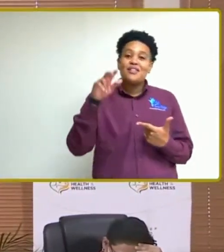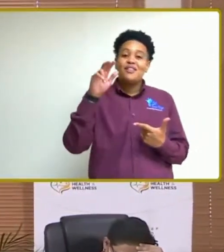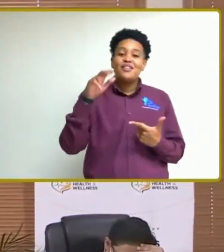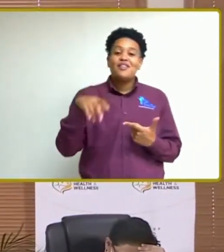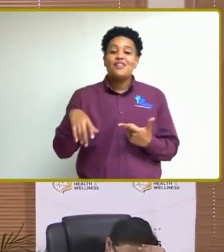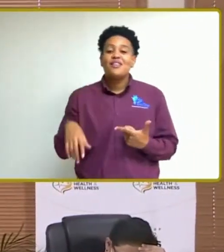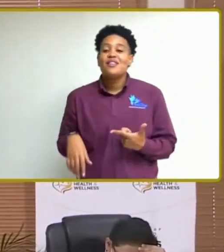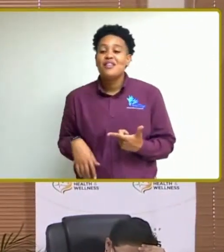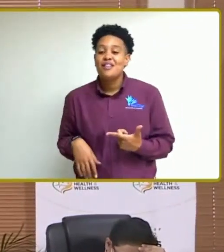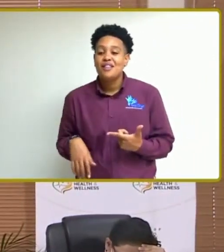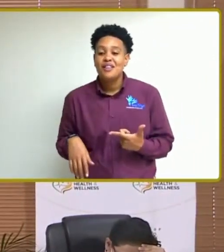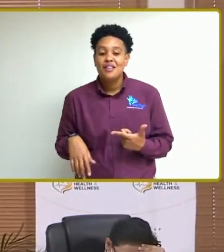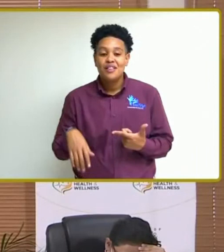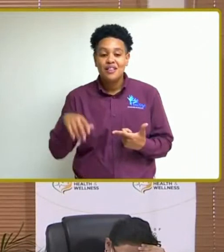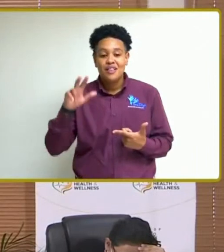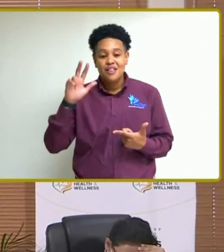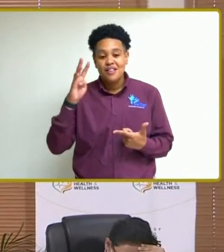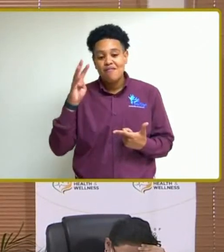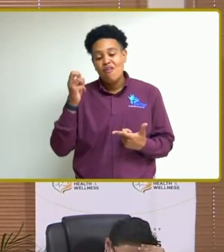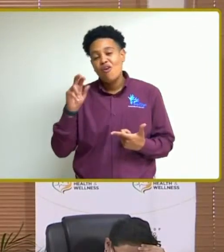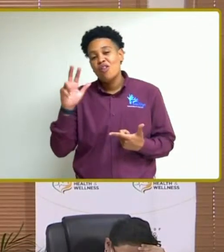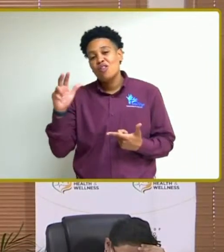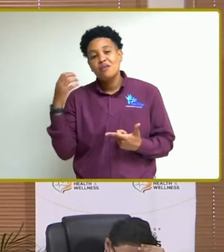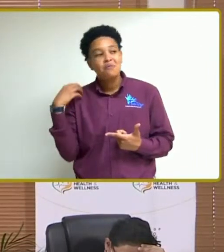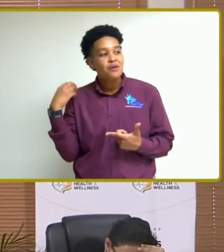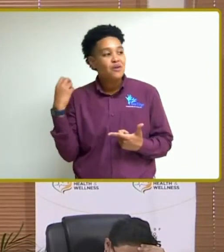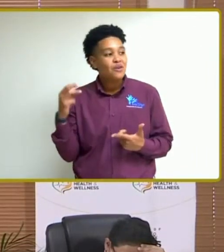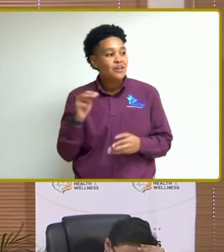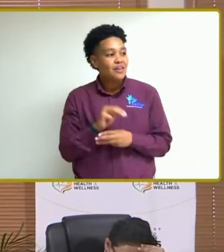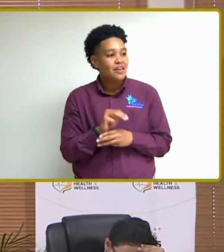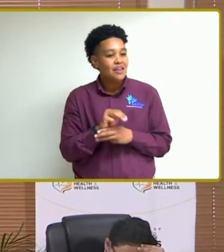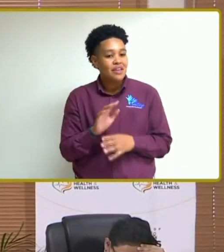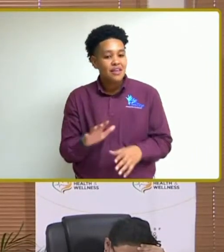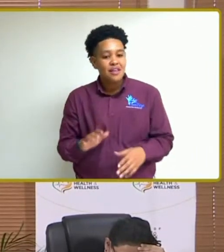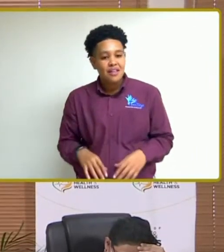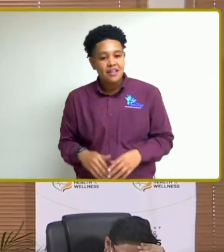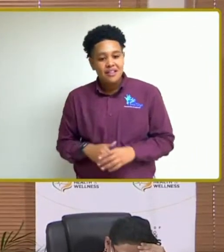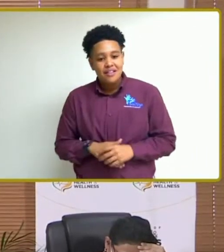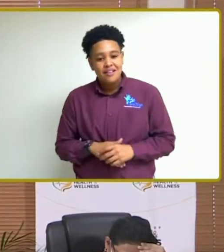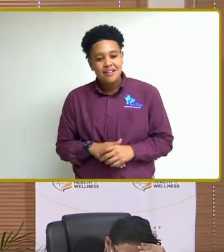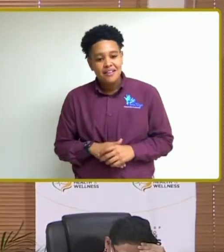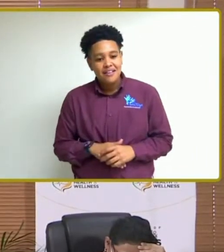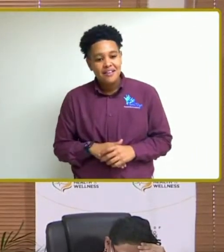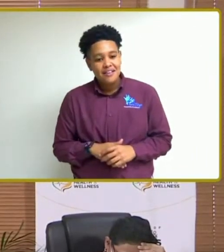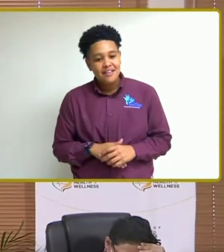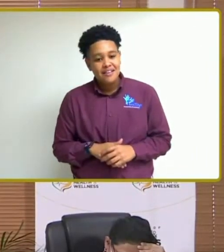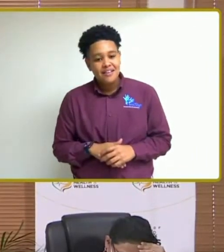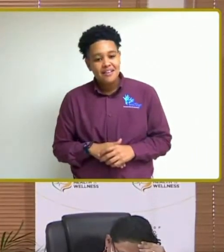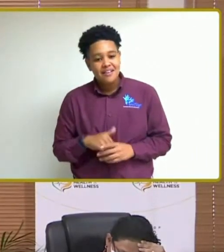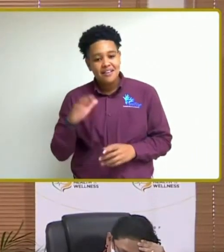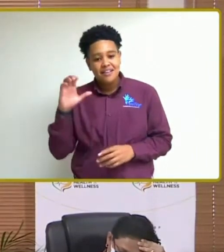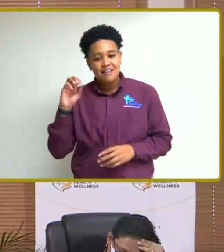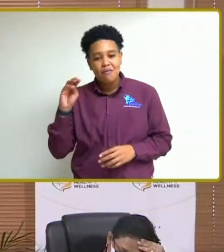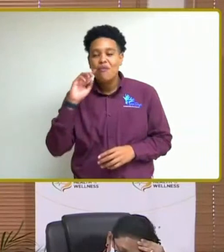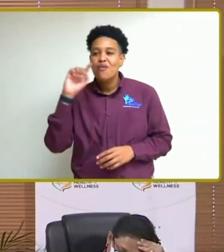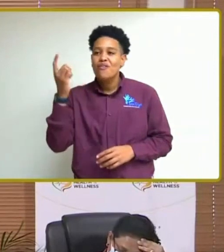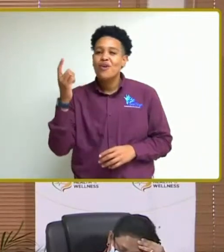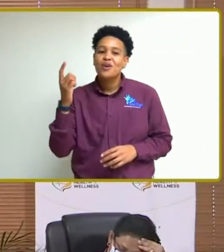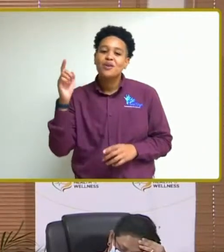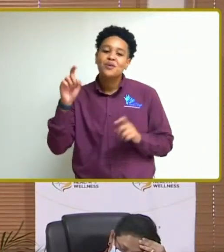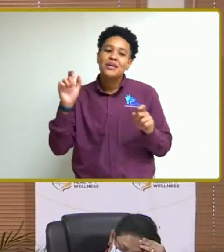for the permanent secretary or the minister. So the CMO first questions, any severe